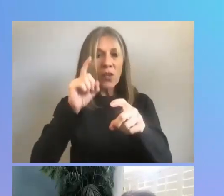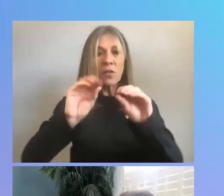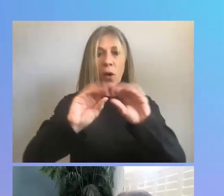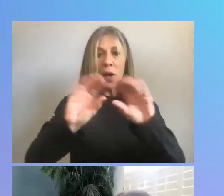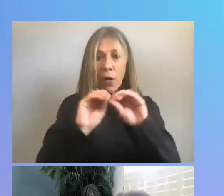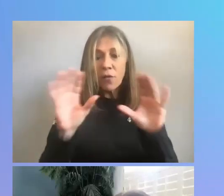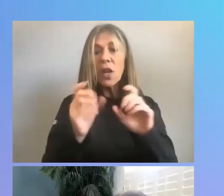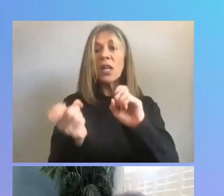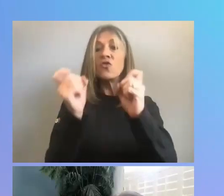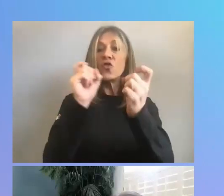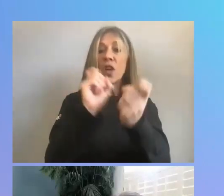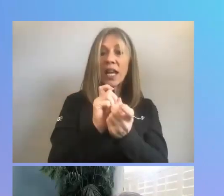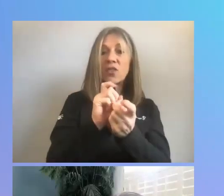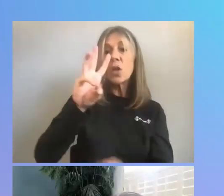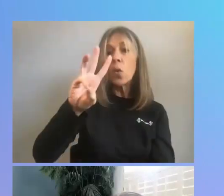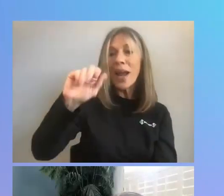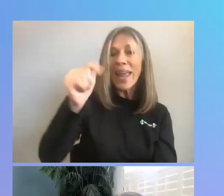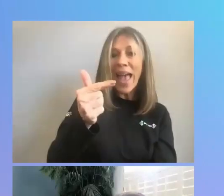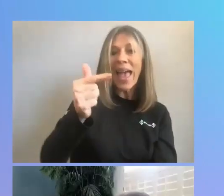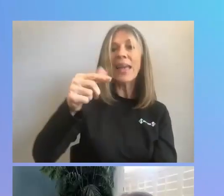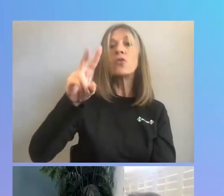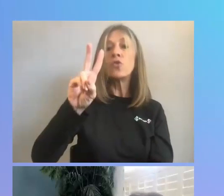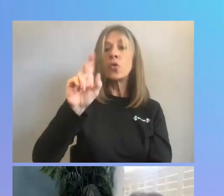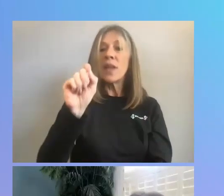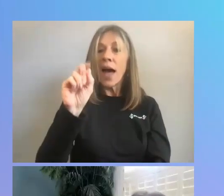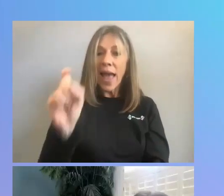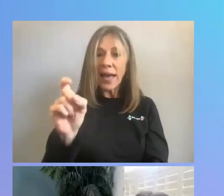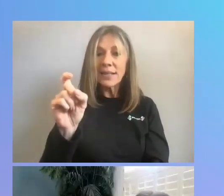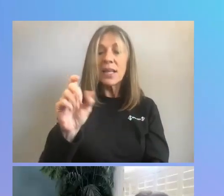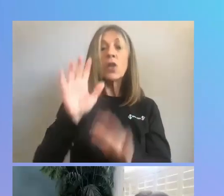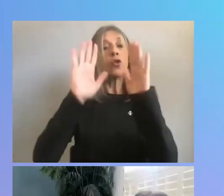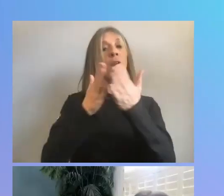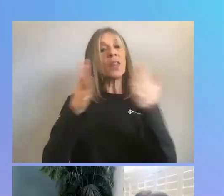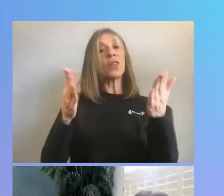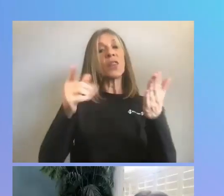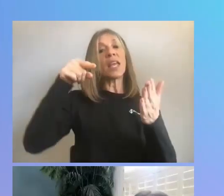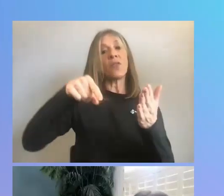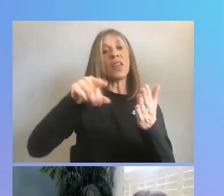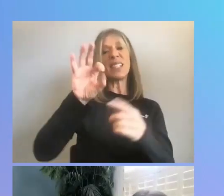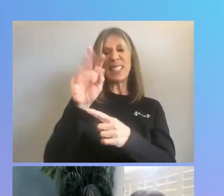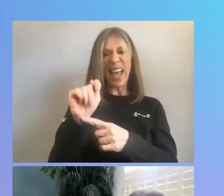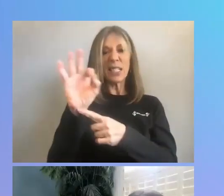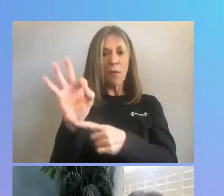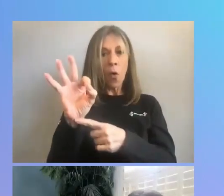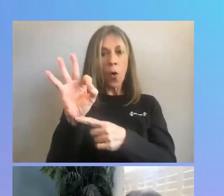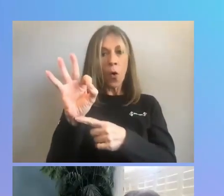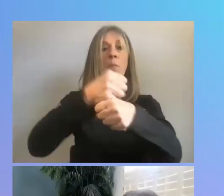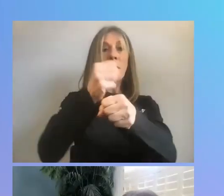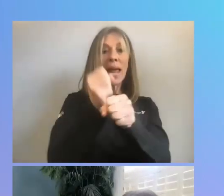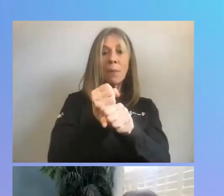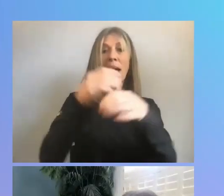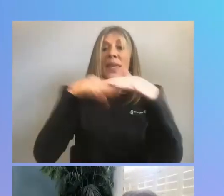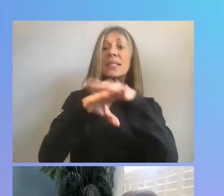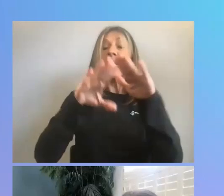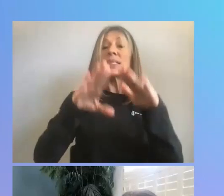and changes on WCAG 2.x? The great thing, this task force that was created by the Accessibility